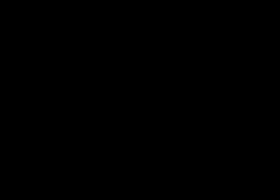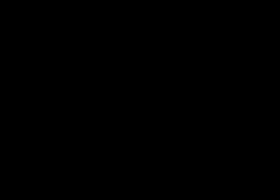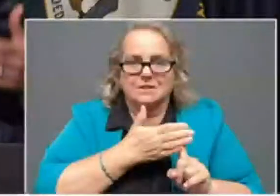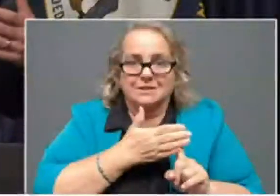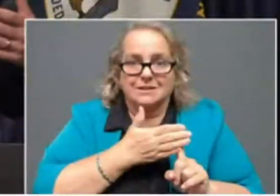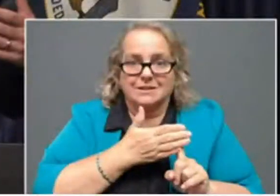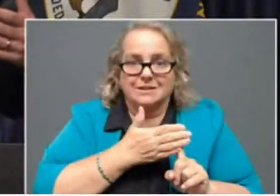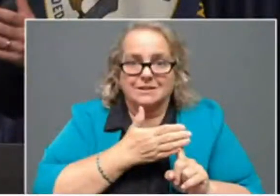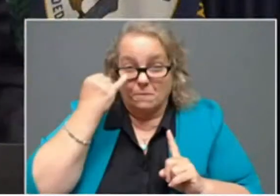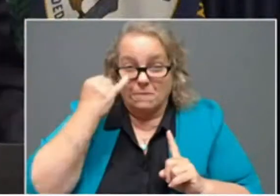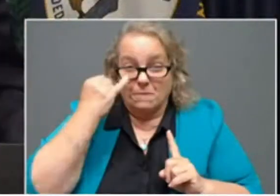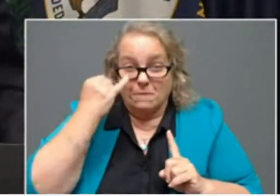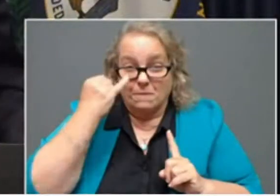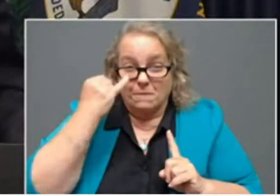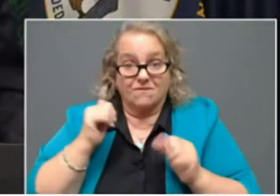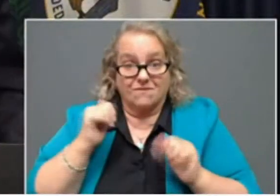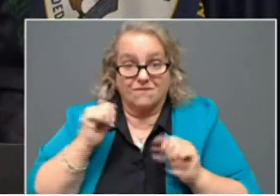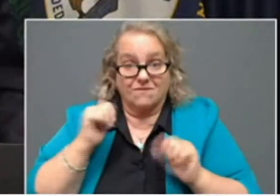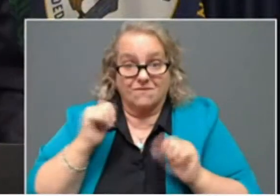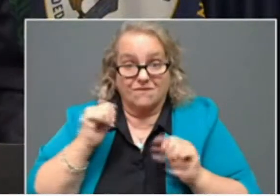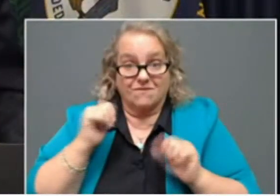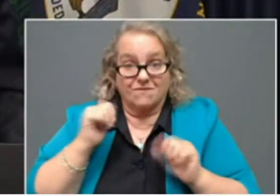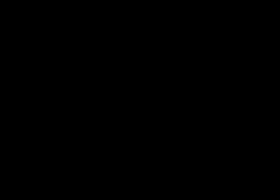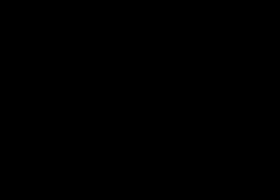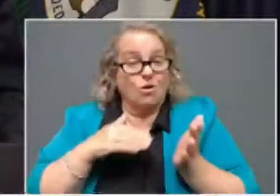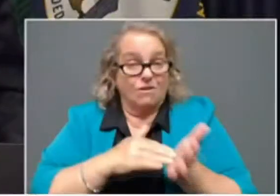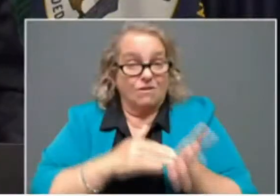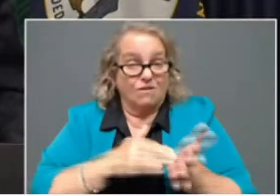multiple times. So we really need to